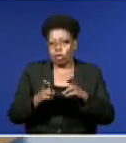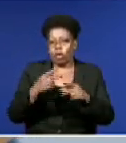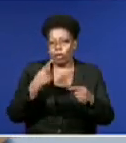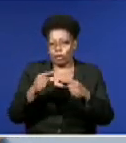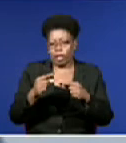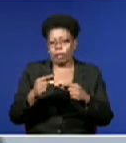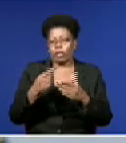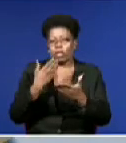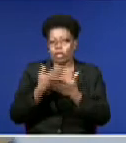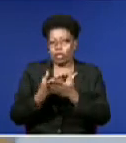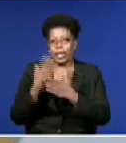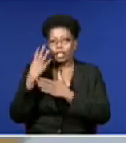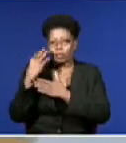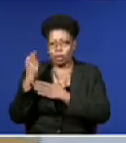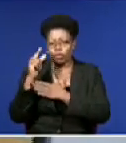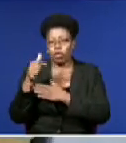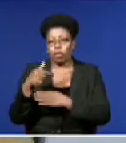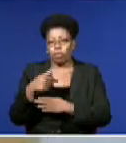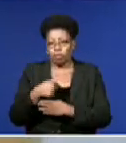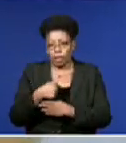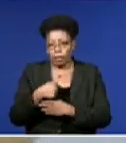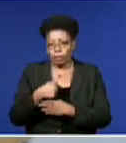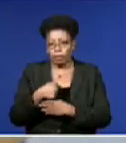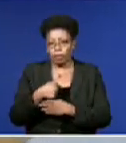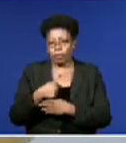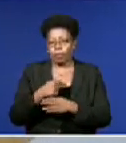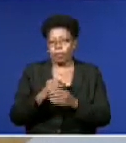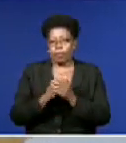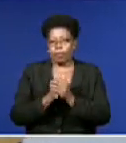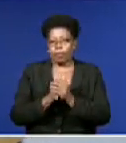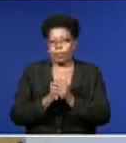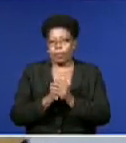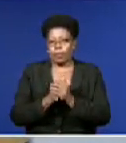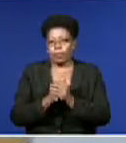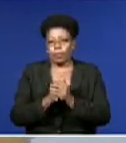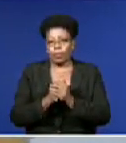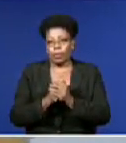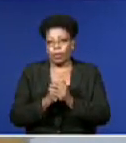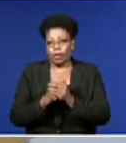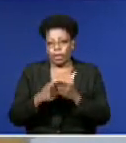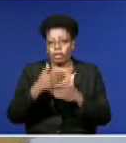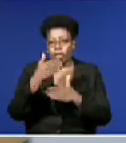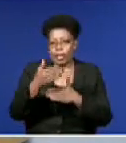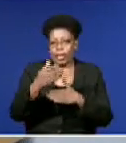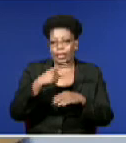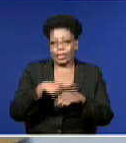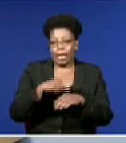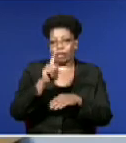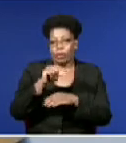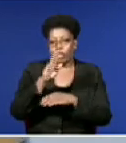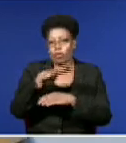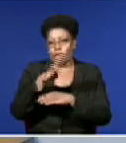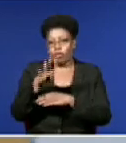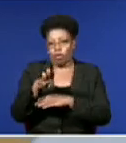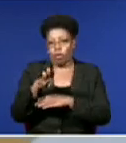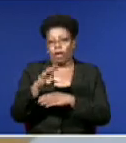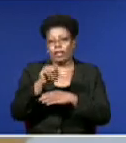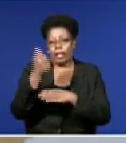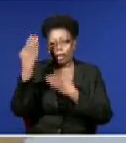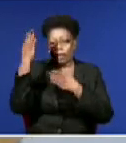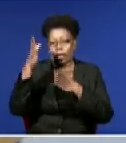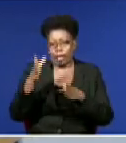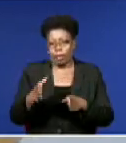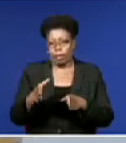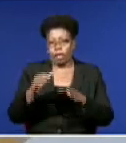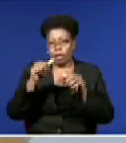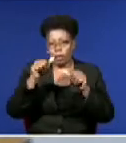it's a great experience for me. I got to make some impression so that in the next time around 2024, another Bahamian